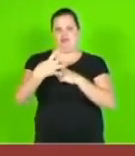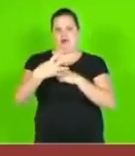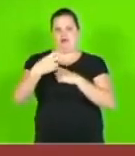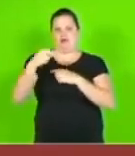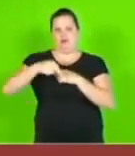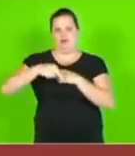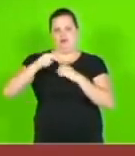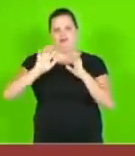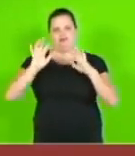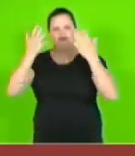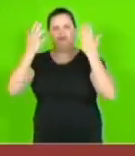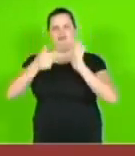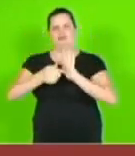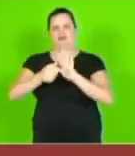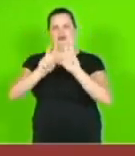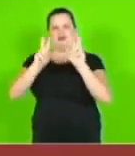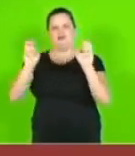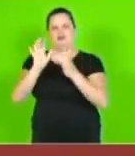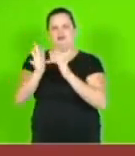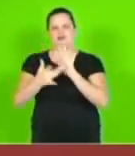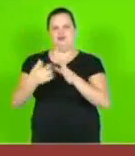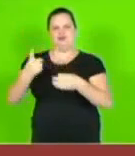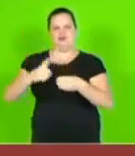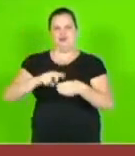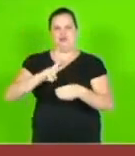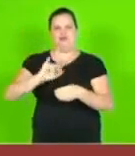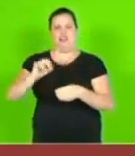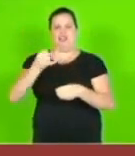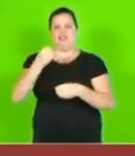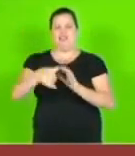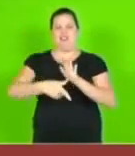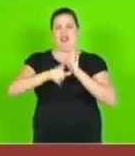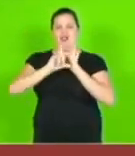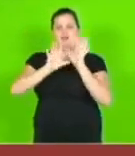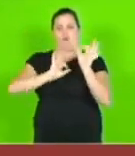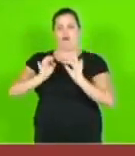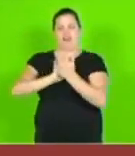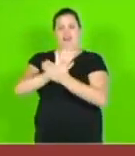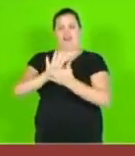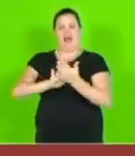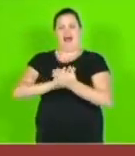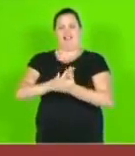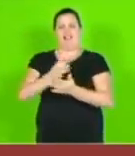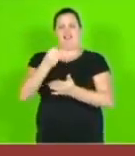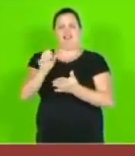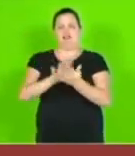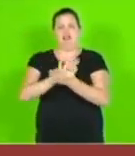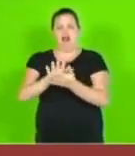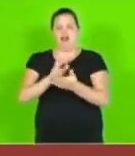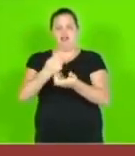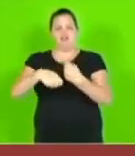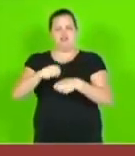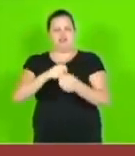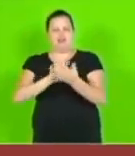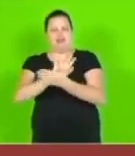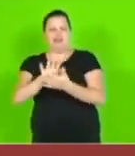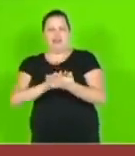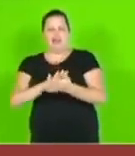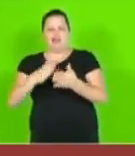You can't have an event like an event that we have here if you don't have